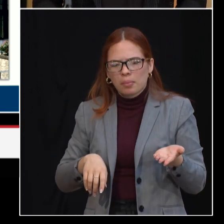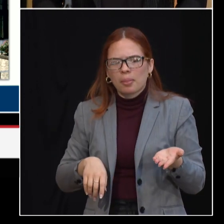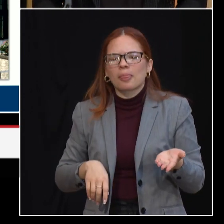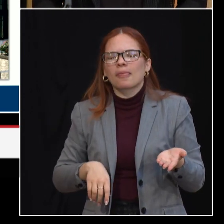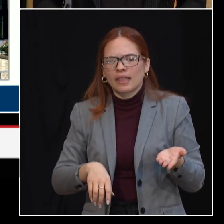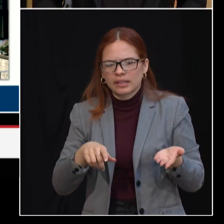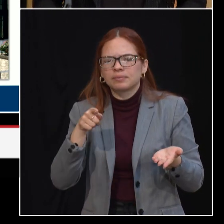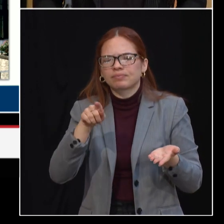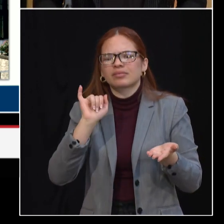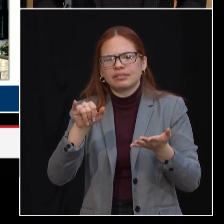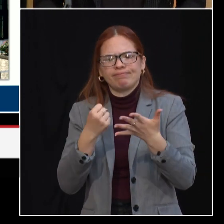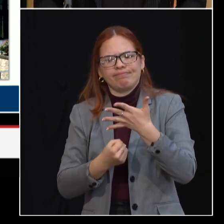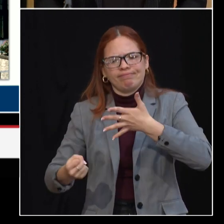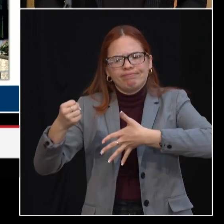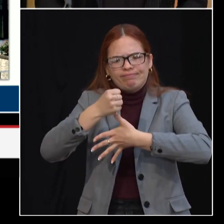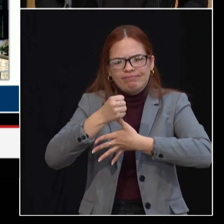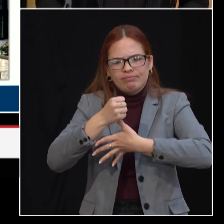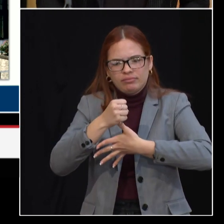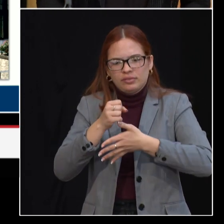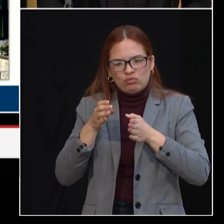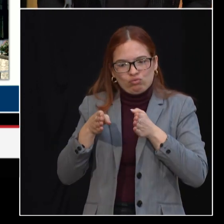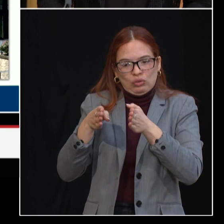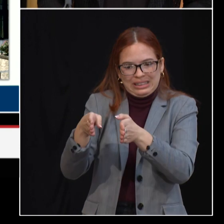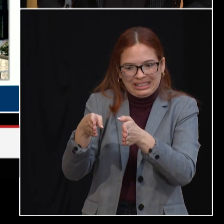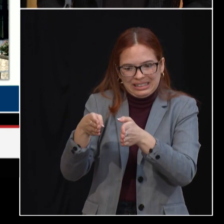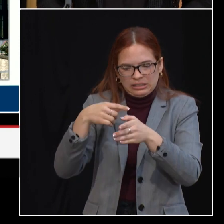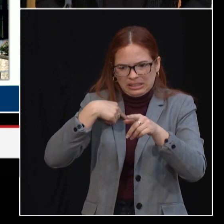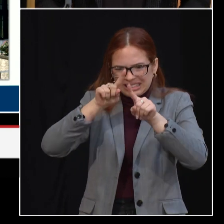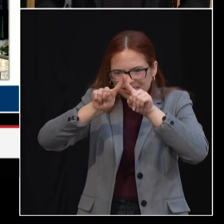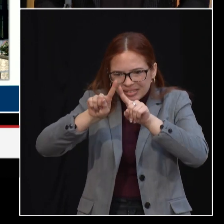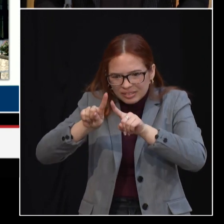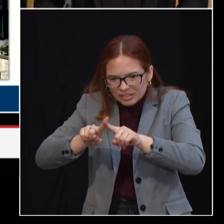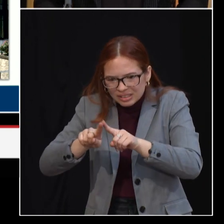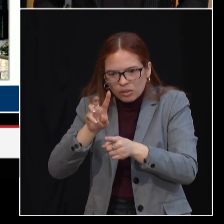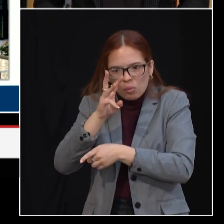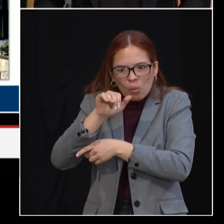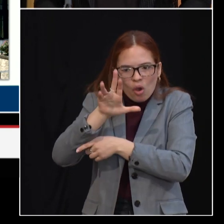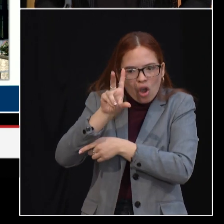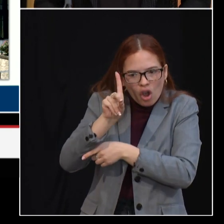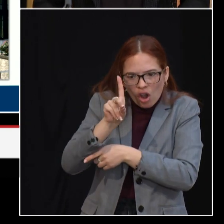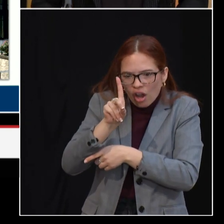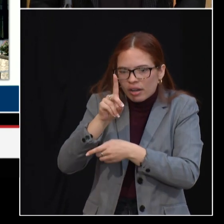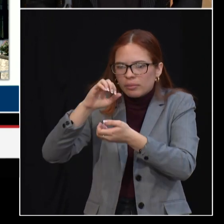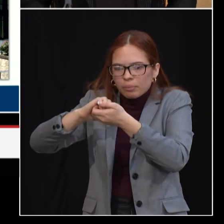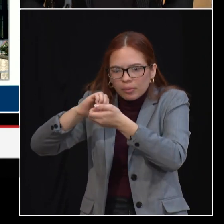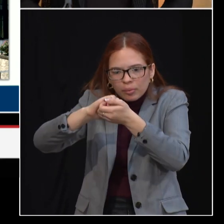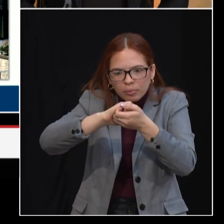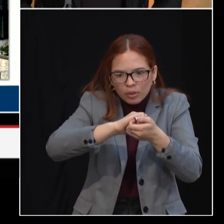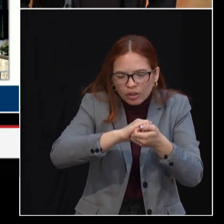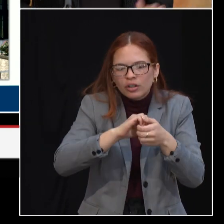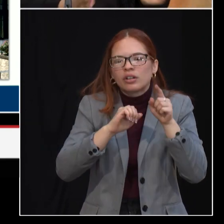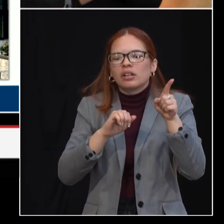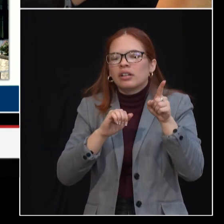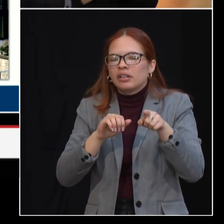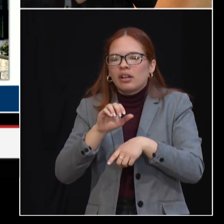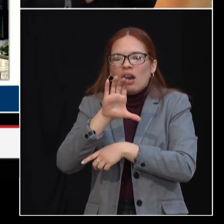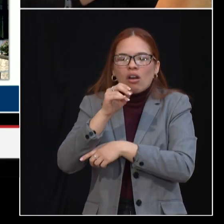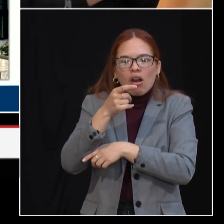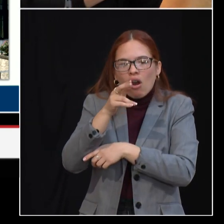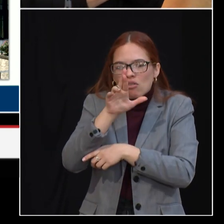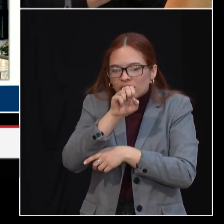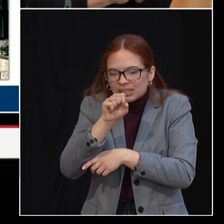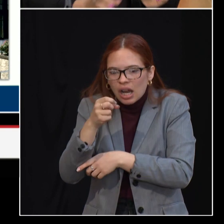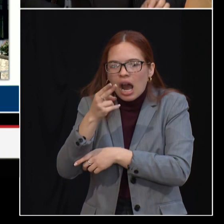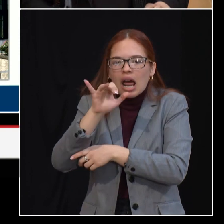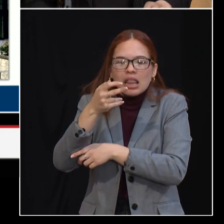Street, the Parks Main Street, the Ward 7 Business Partnership, and Destination Congress Heights. So let's have a round of applause for those